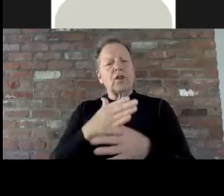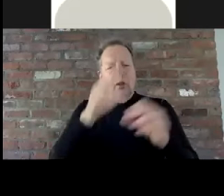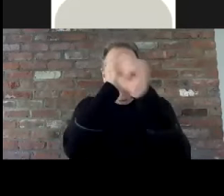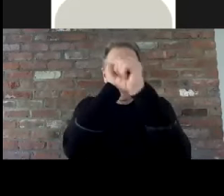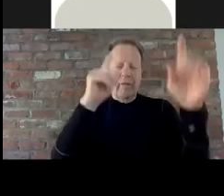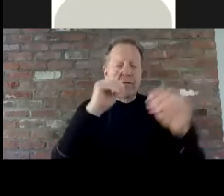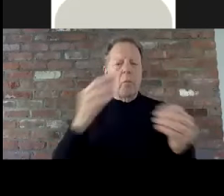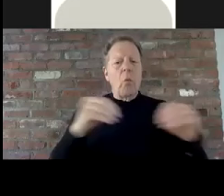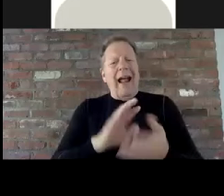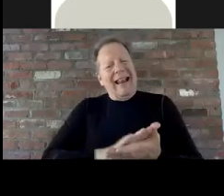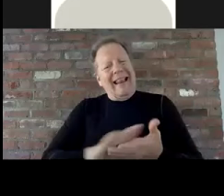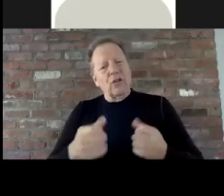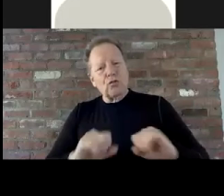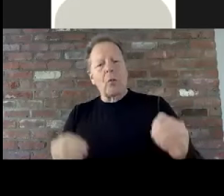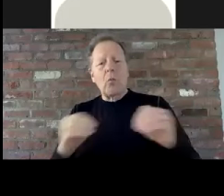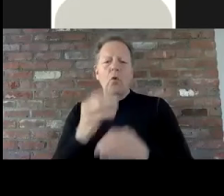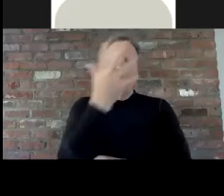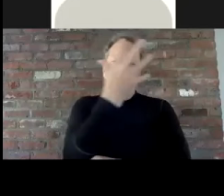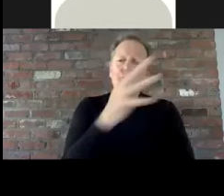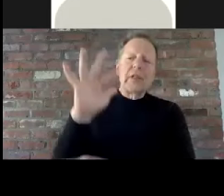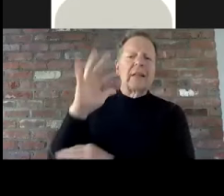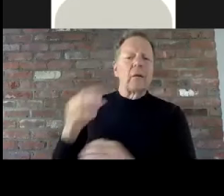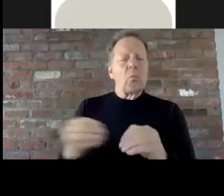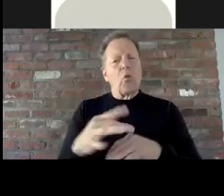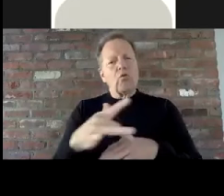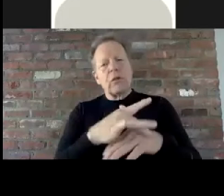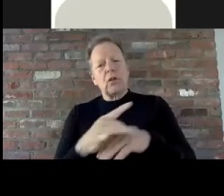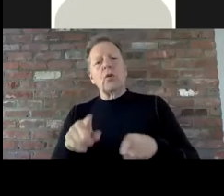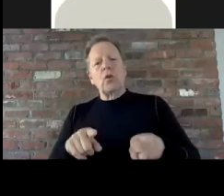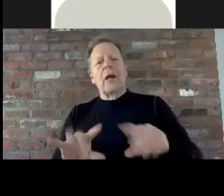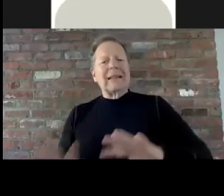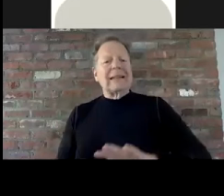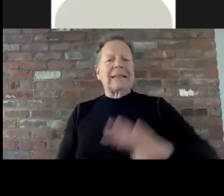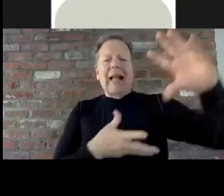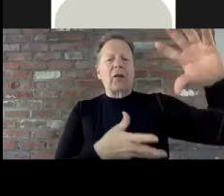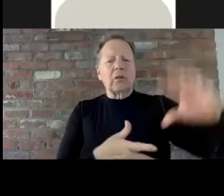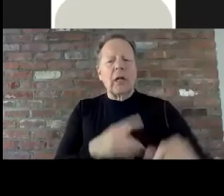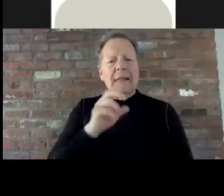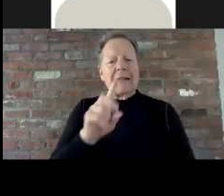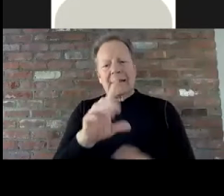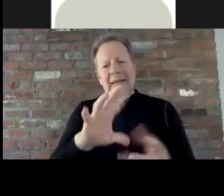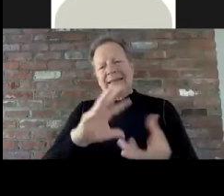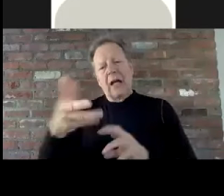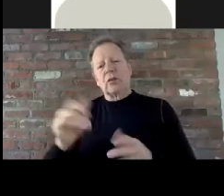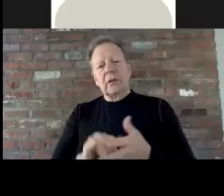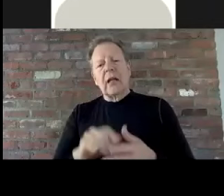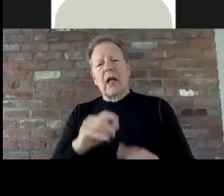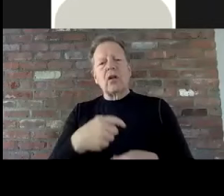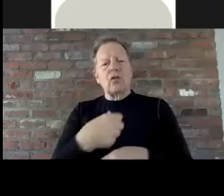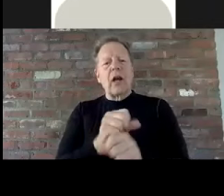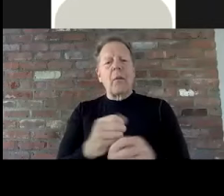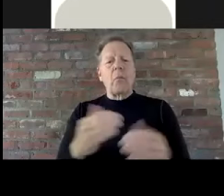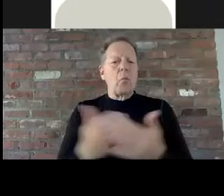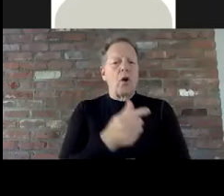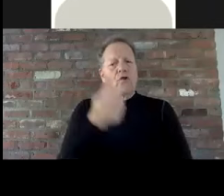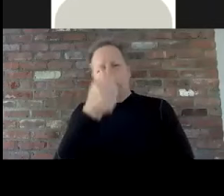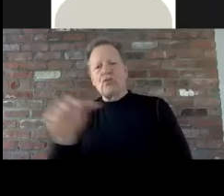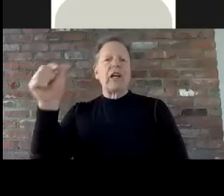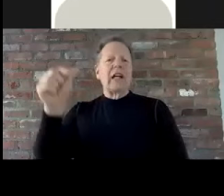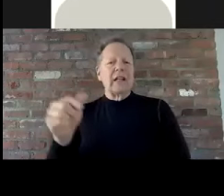greener streets, more trees, more resources during disasters, and projects that create green jobs. We've also heard a